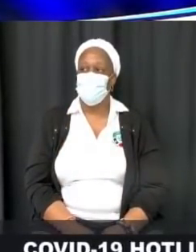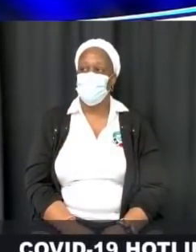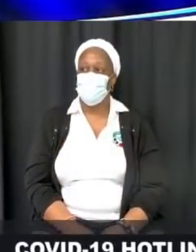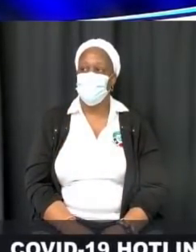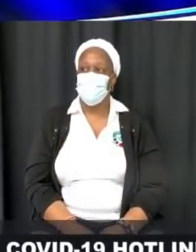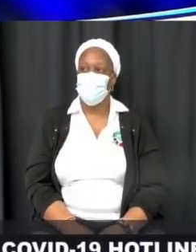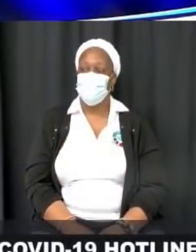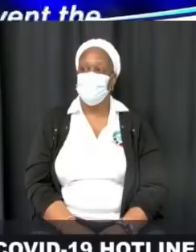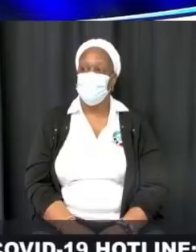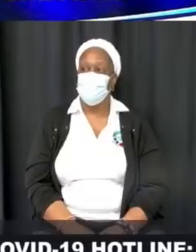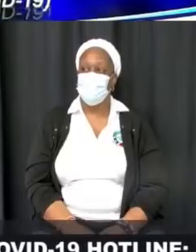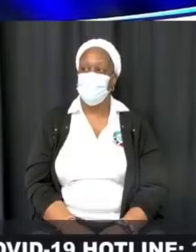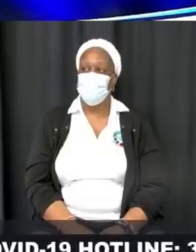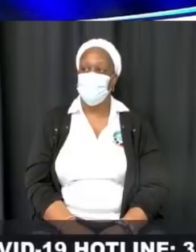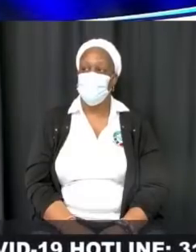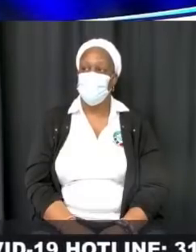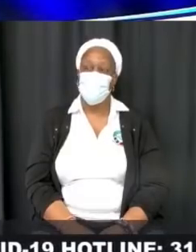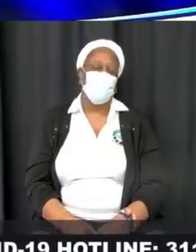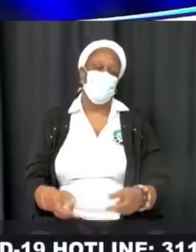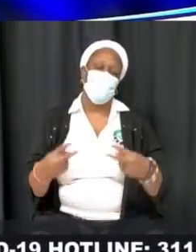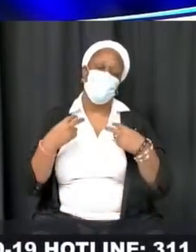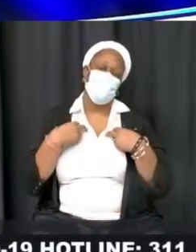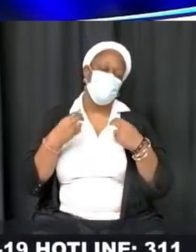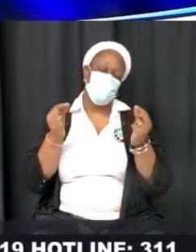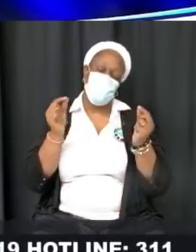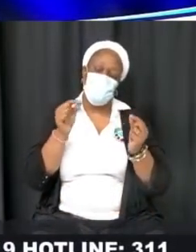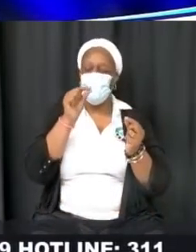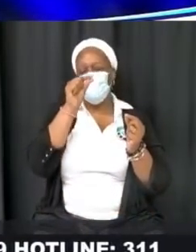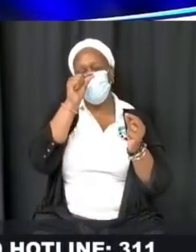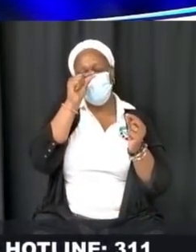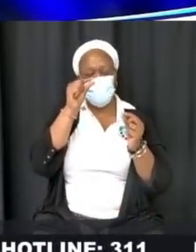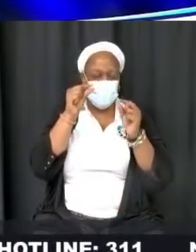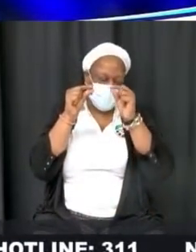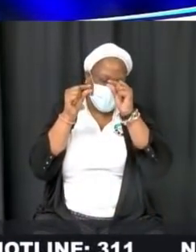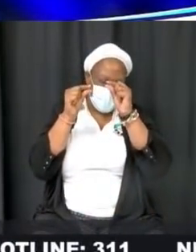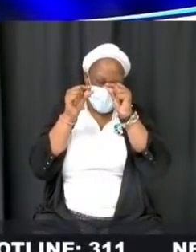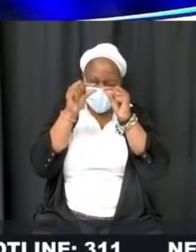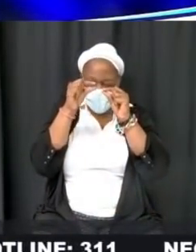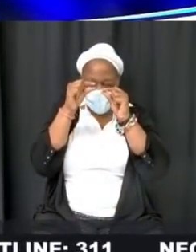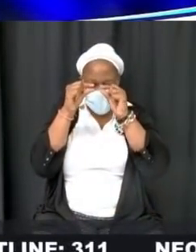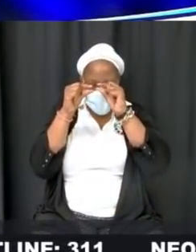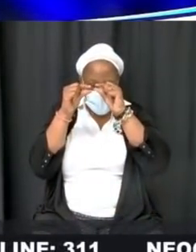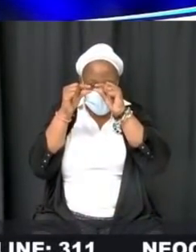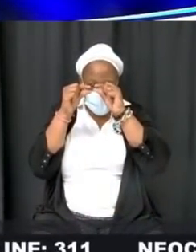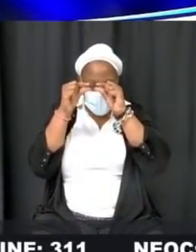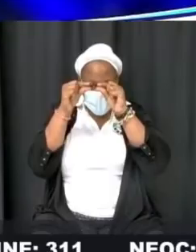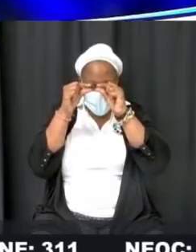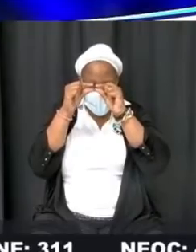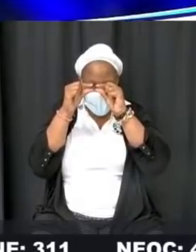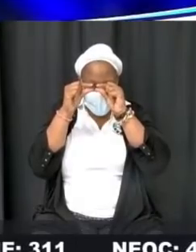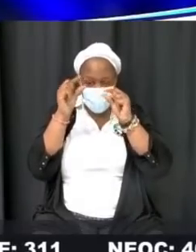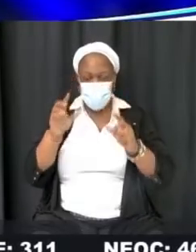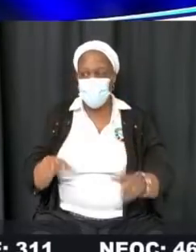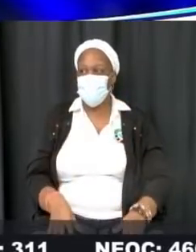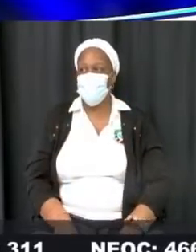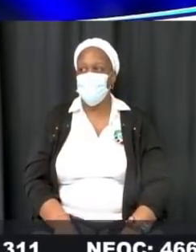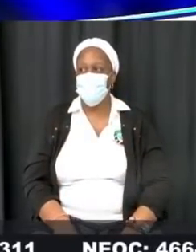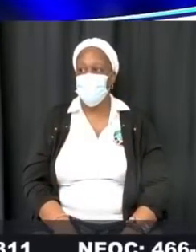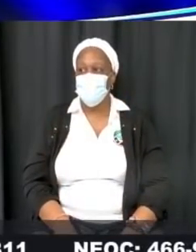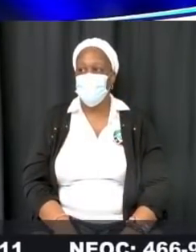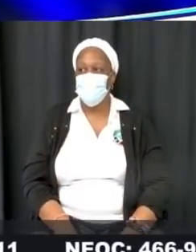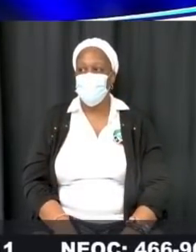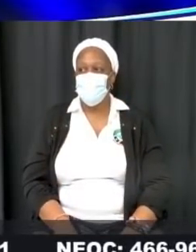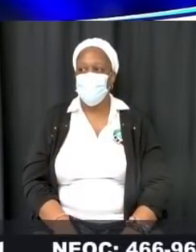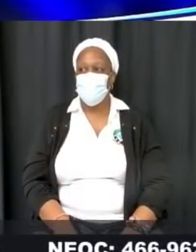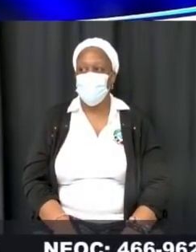that had liquid in them still. And so to ask if some were discarded, of course. The most important thing is